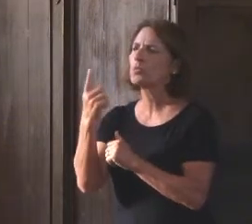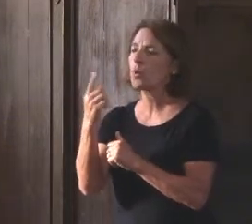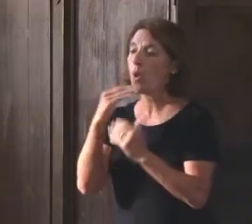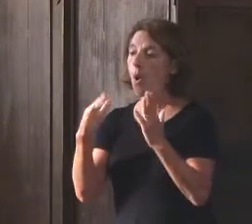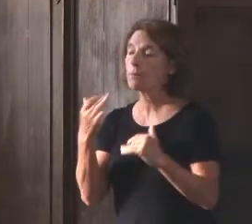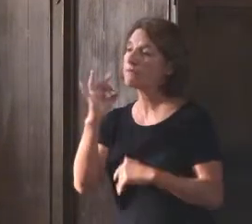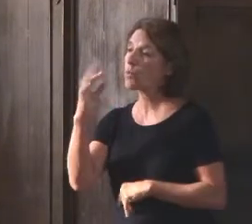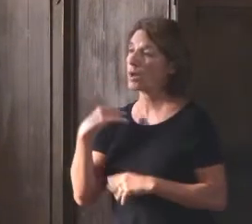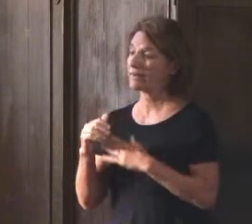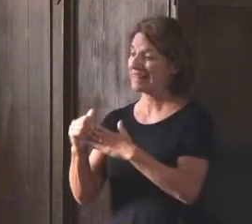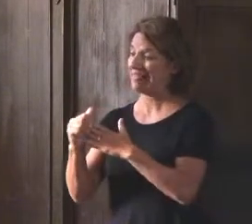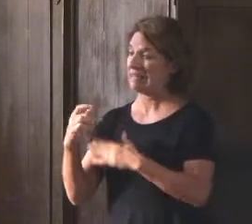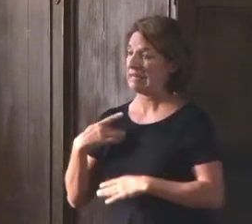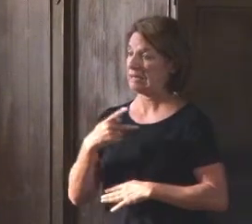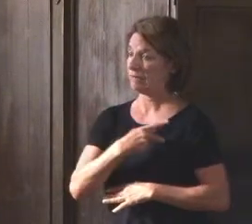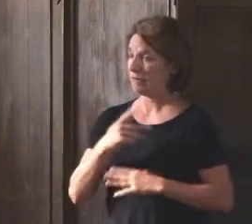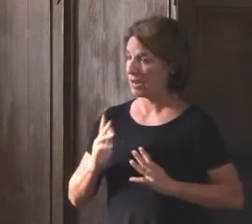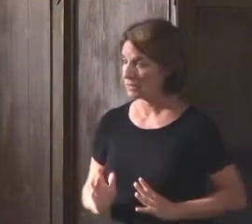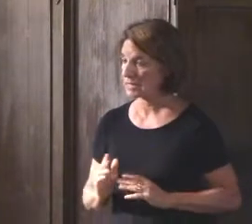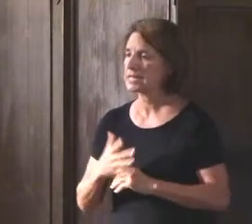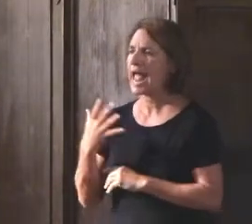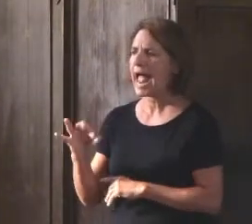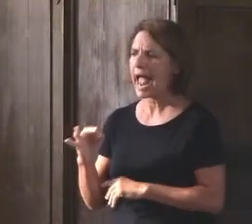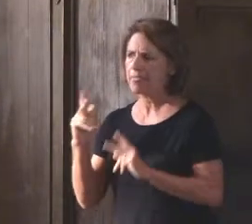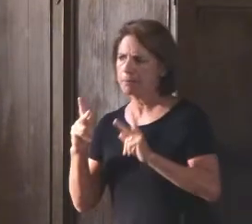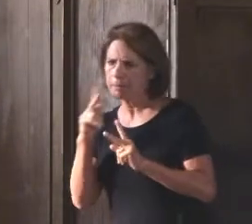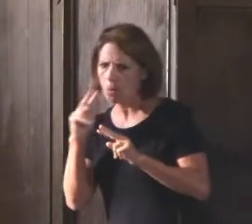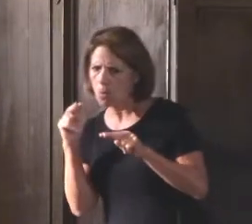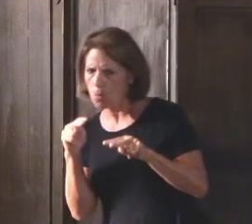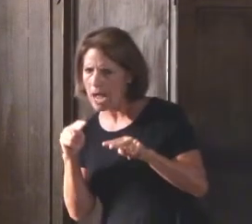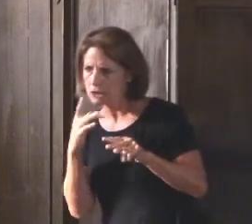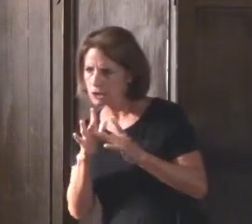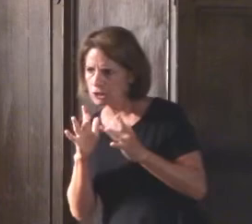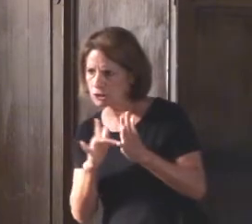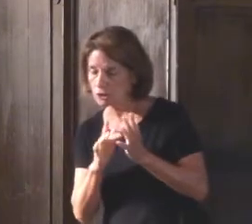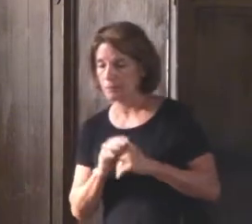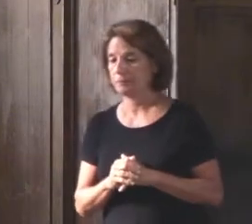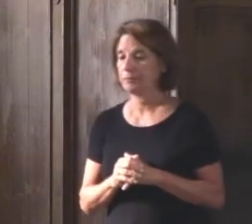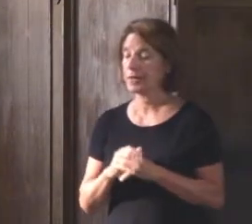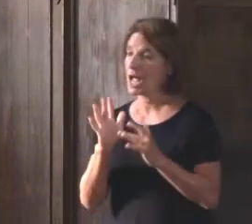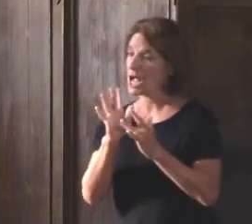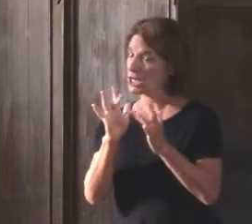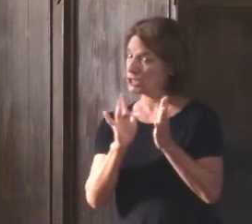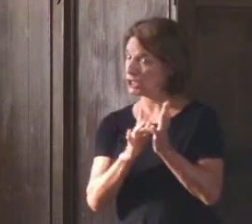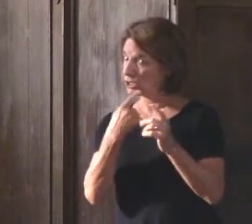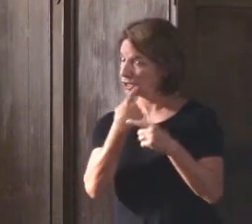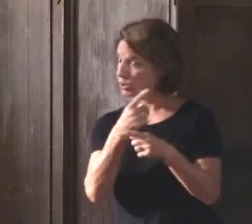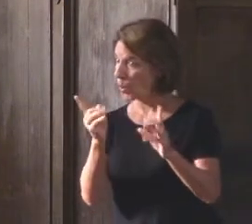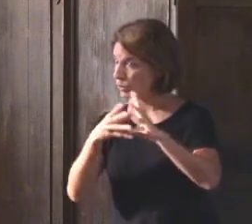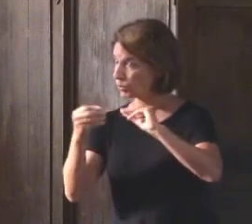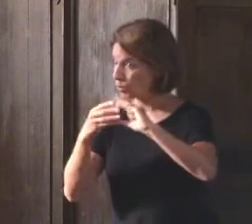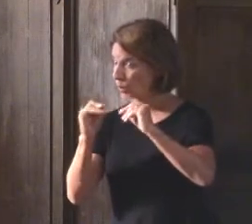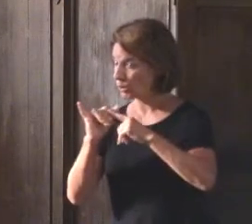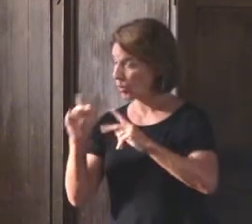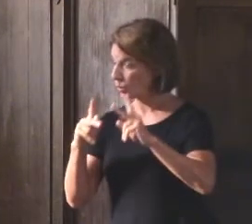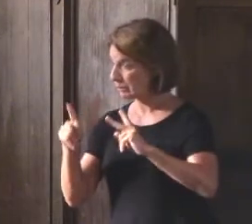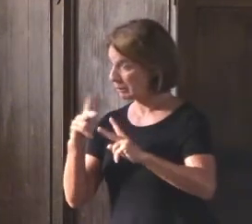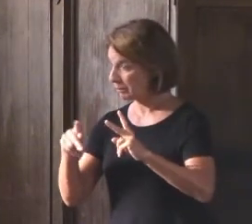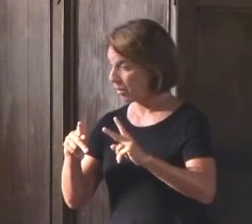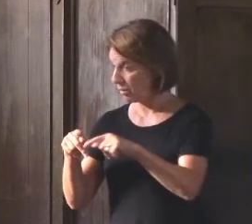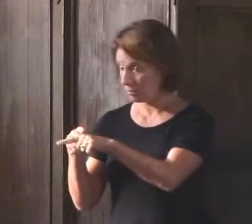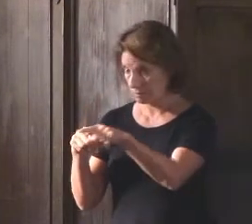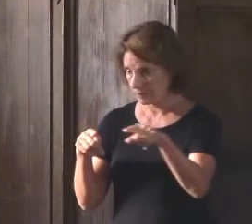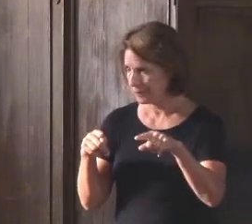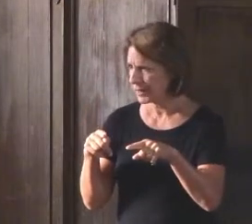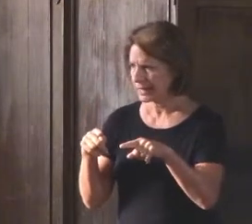people there were observing him carefully. He told a parable to those who had been invited, noticing how they were